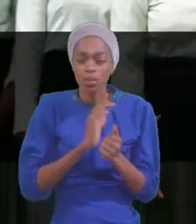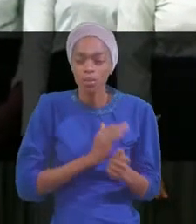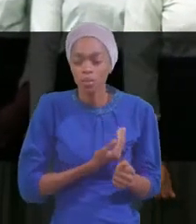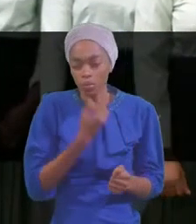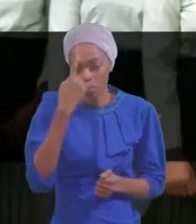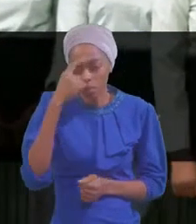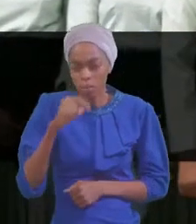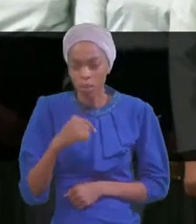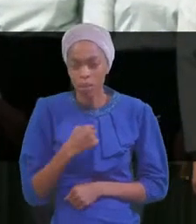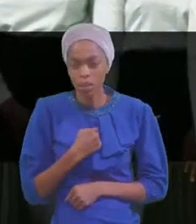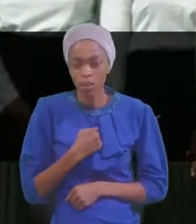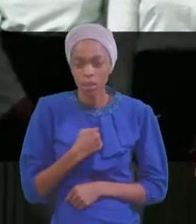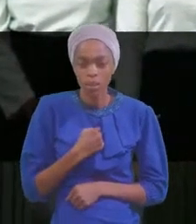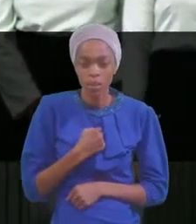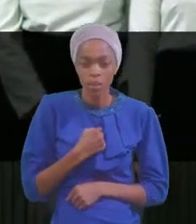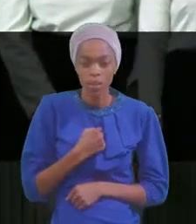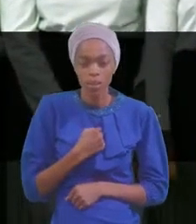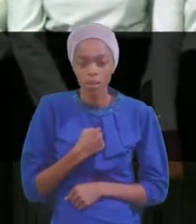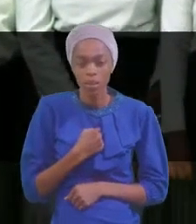precious souls for me.